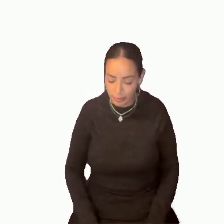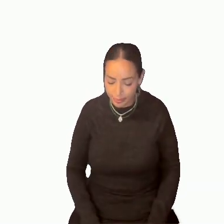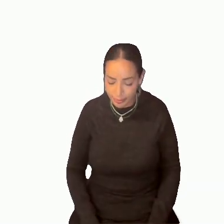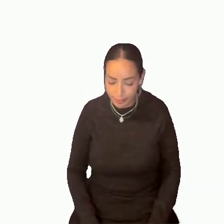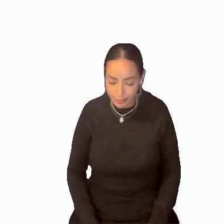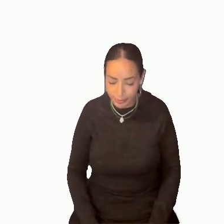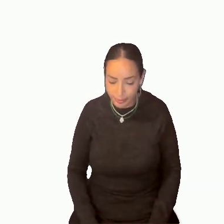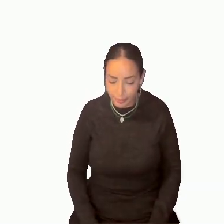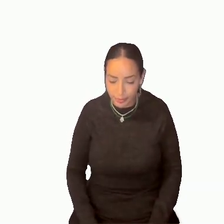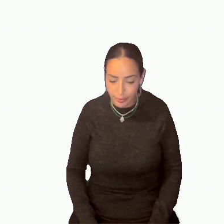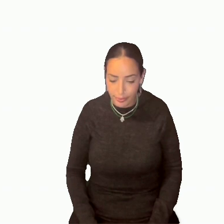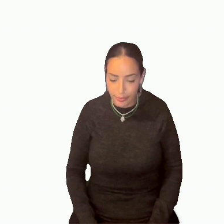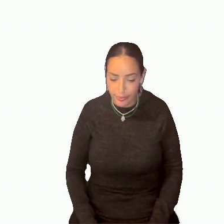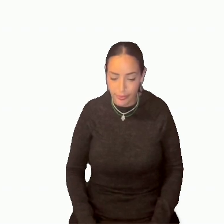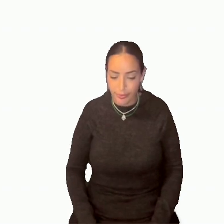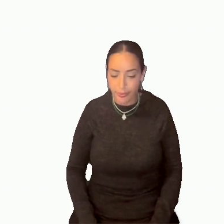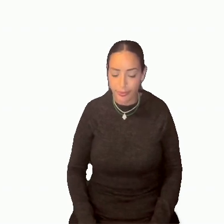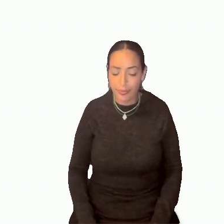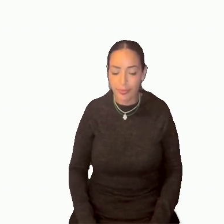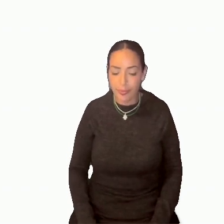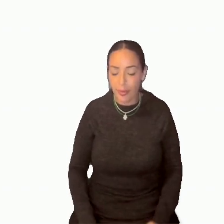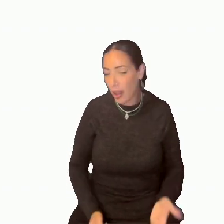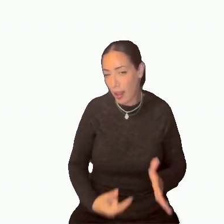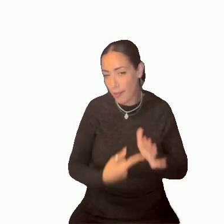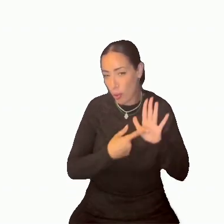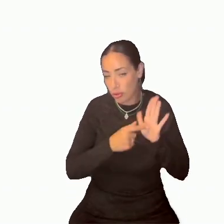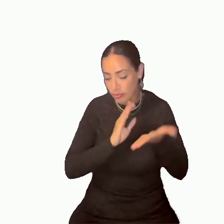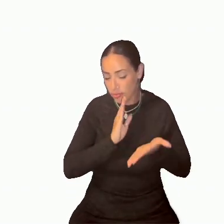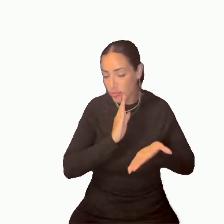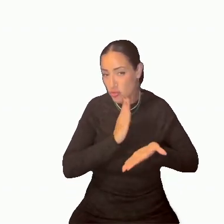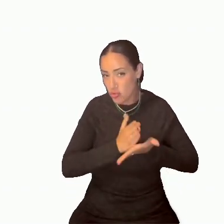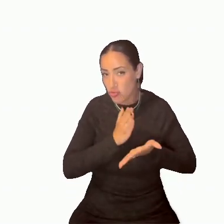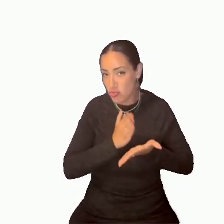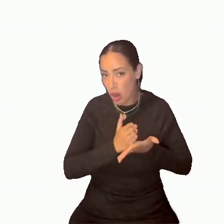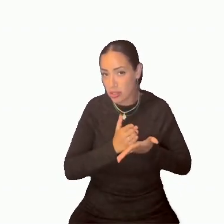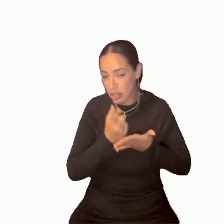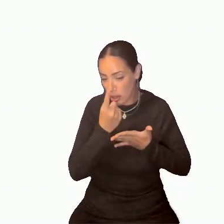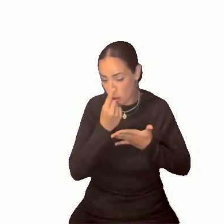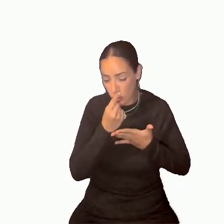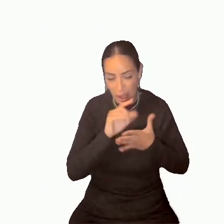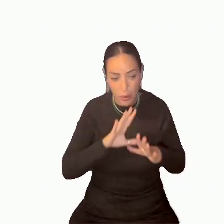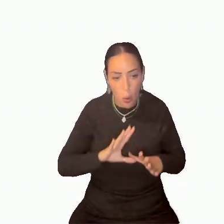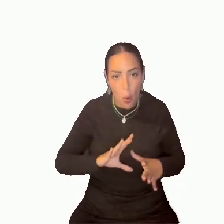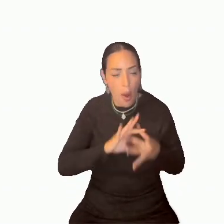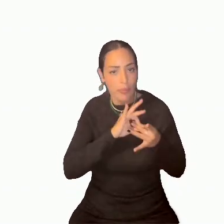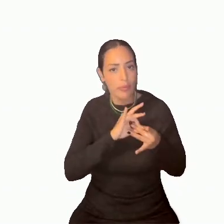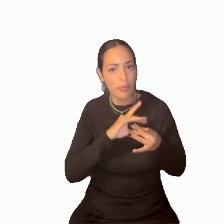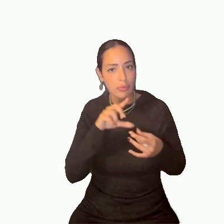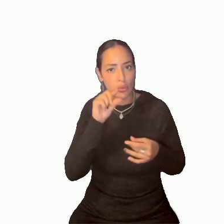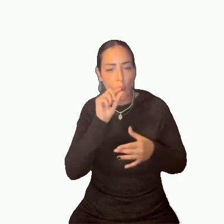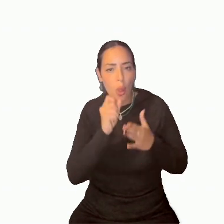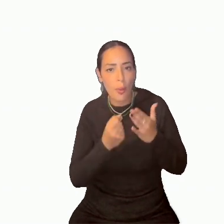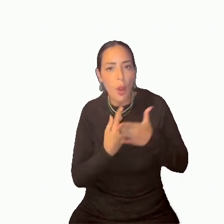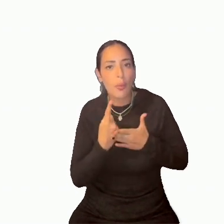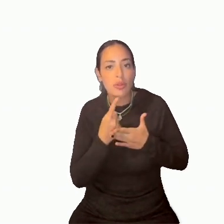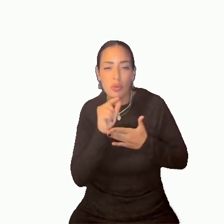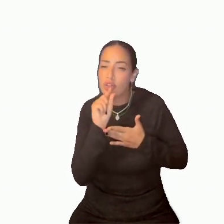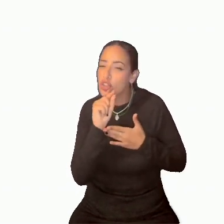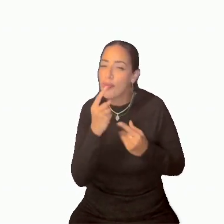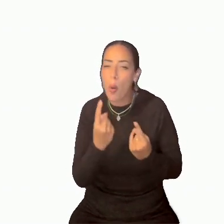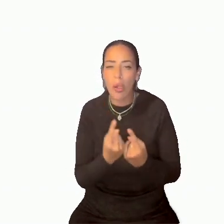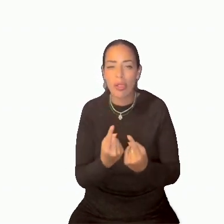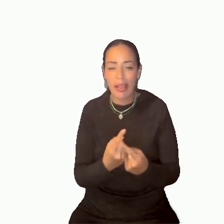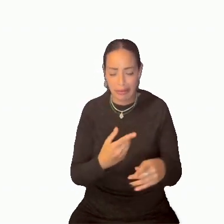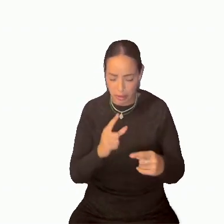It is also equally important, though, to highlight that trust can also be built in some of the smallest moments with seemingly inconsequential